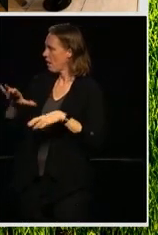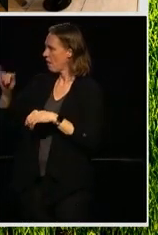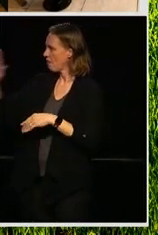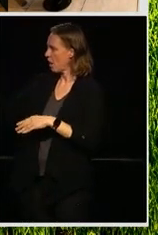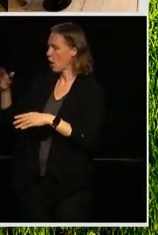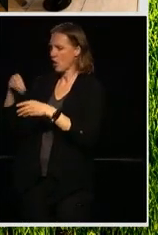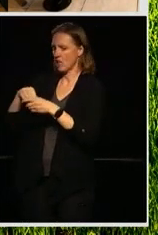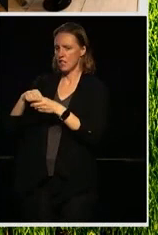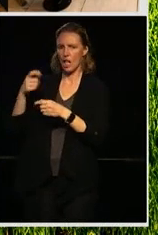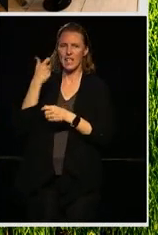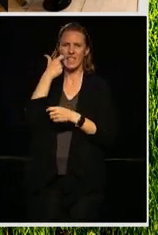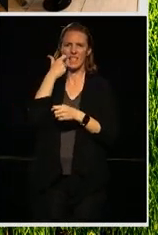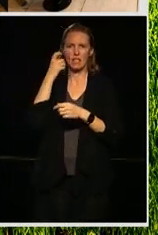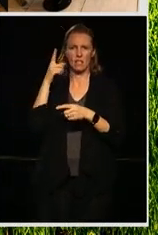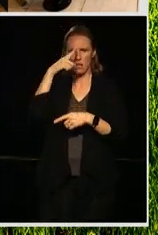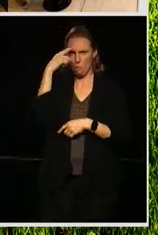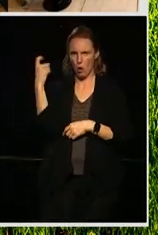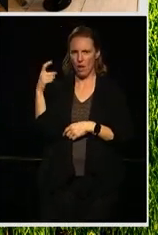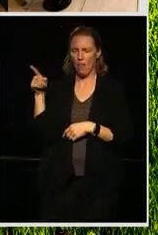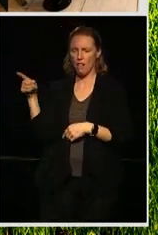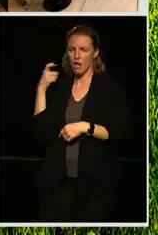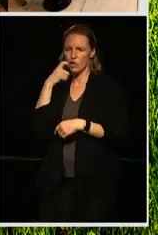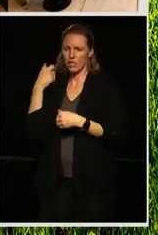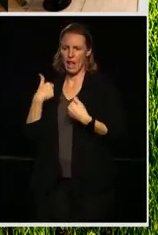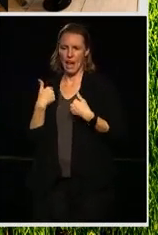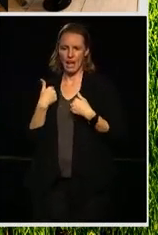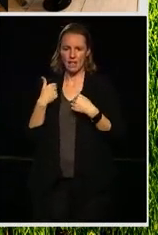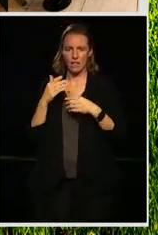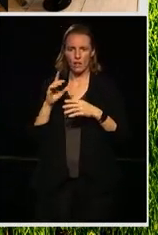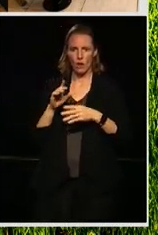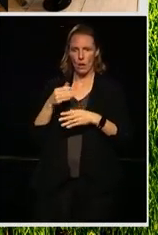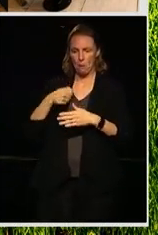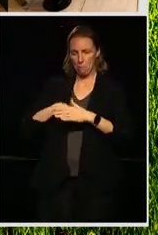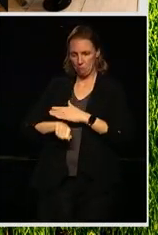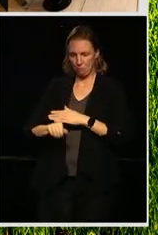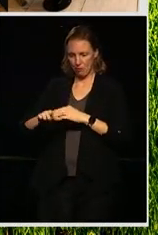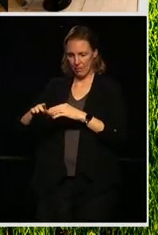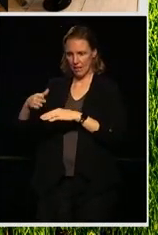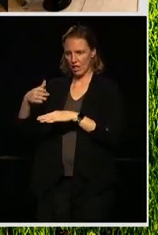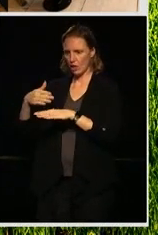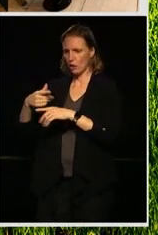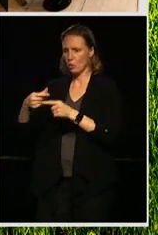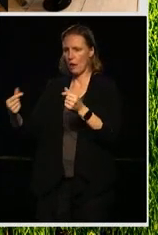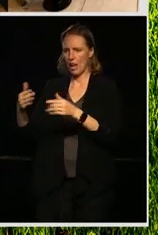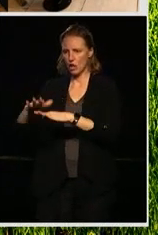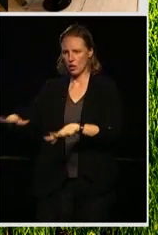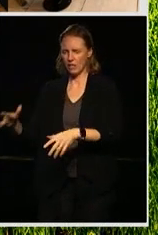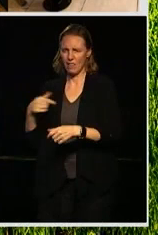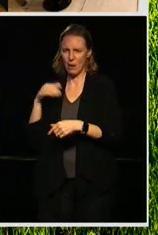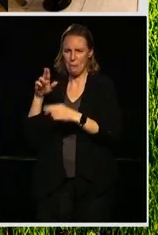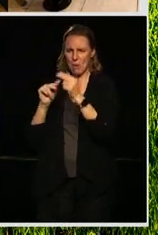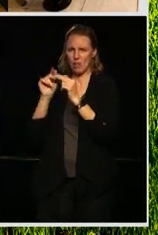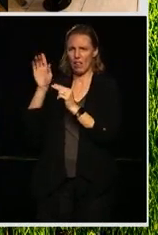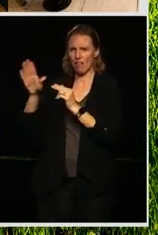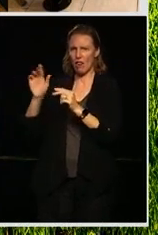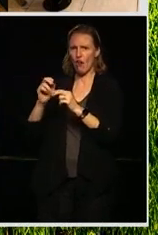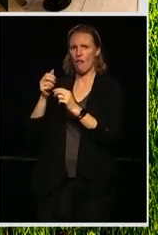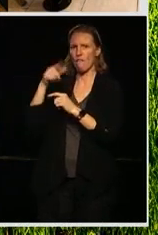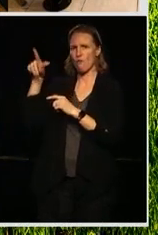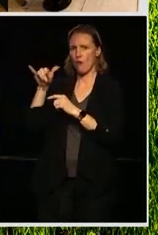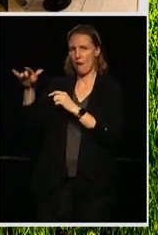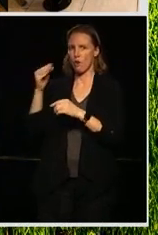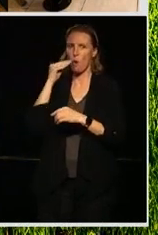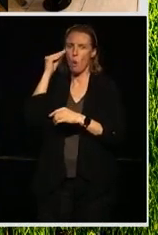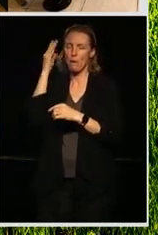their install this past summer. They just had grandchildren, they're building their forever home, and they don't want their kids to have respiratory